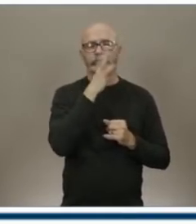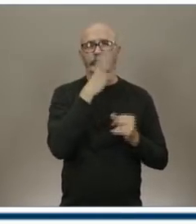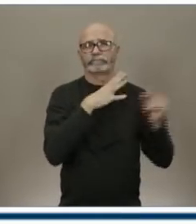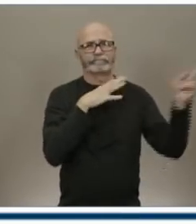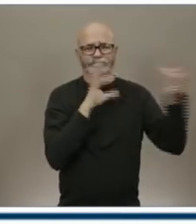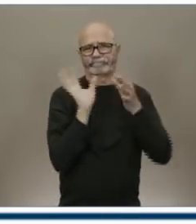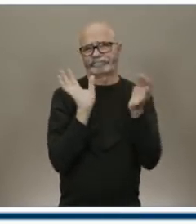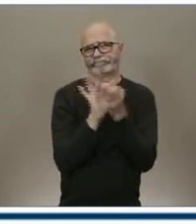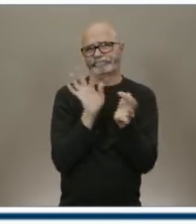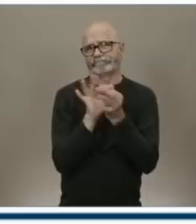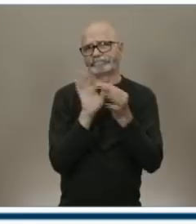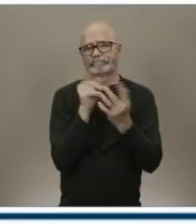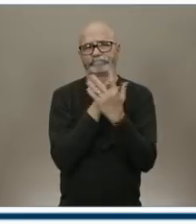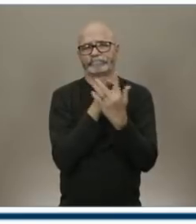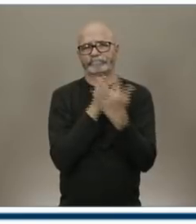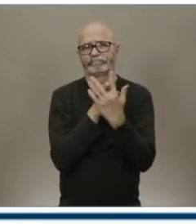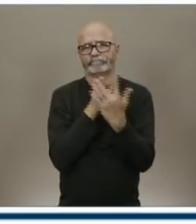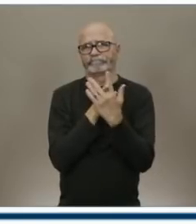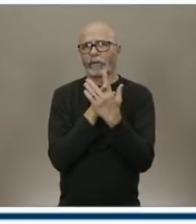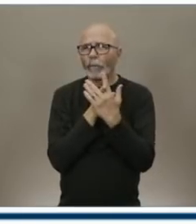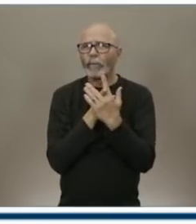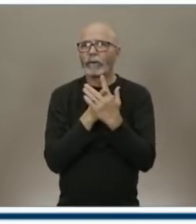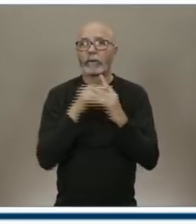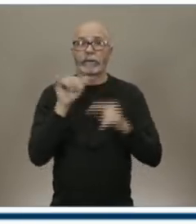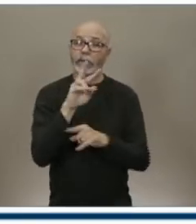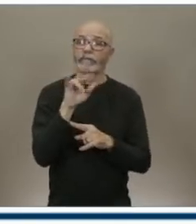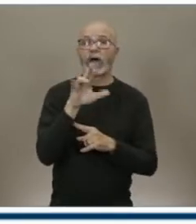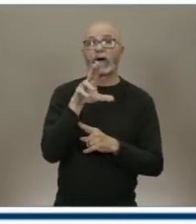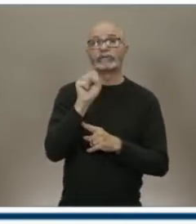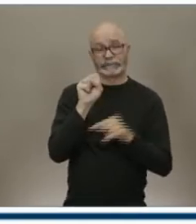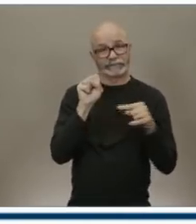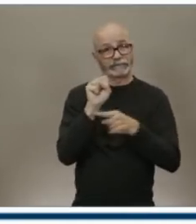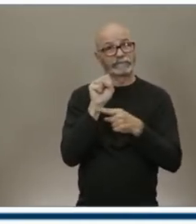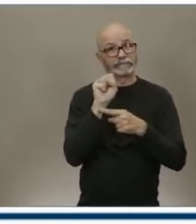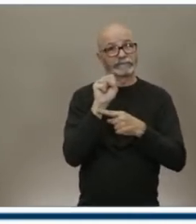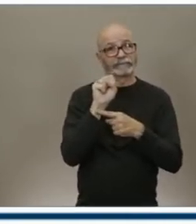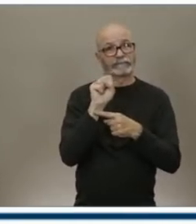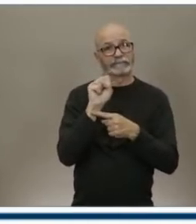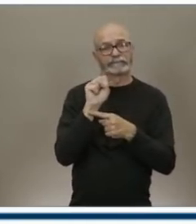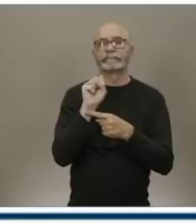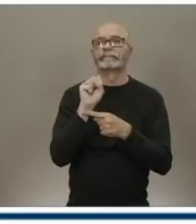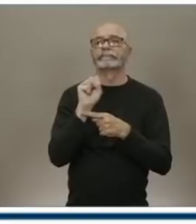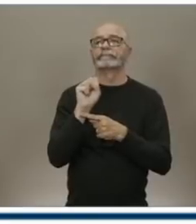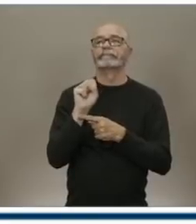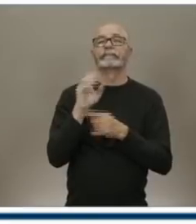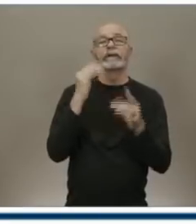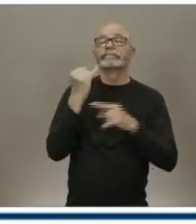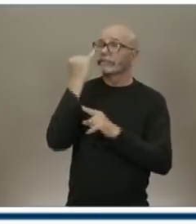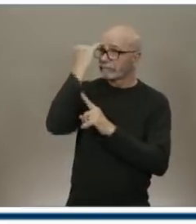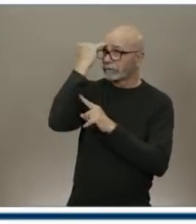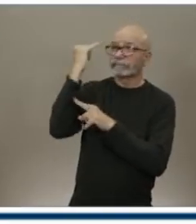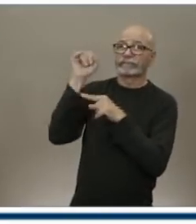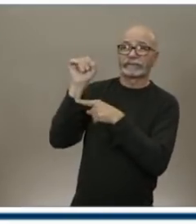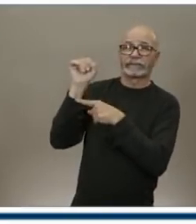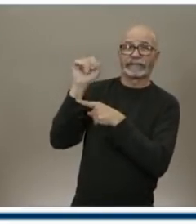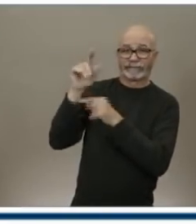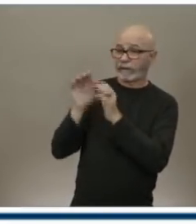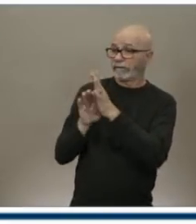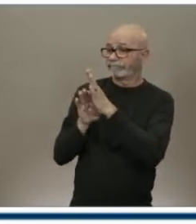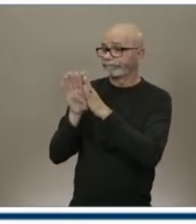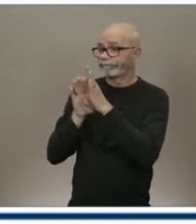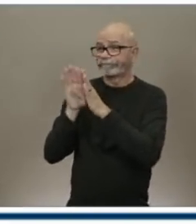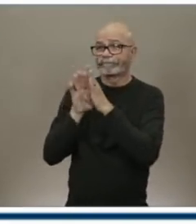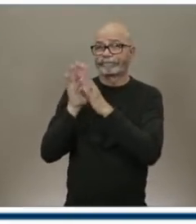the fact that this virus went from concept to development to